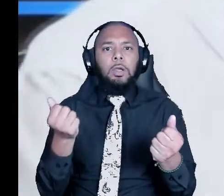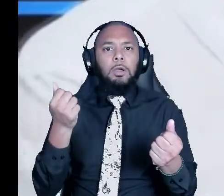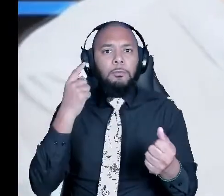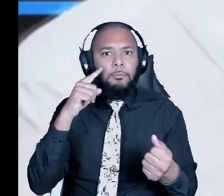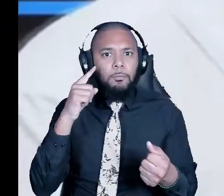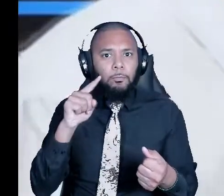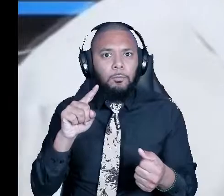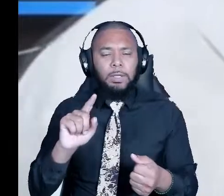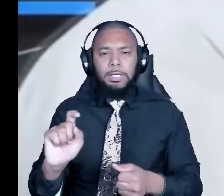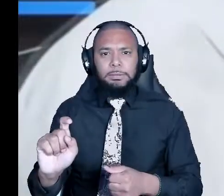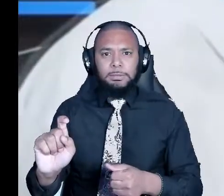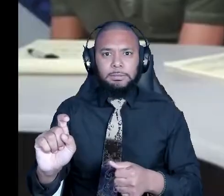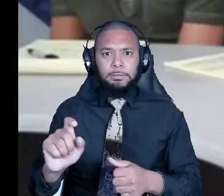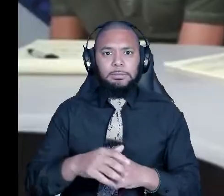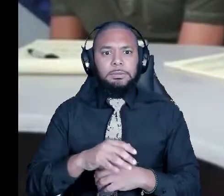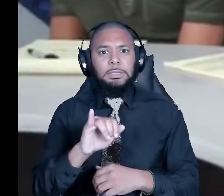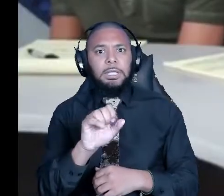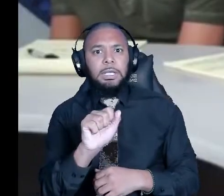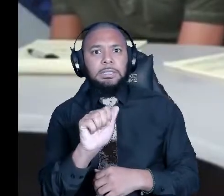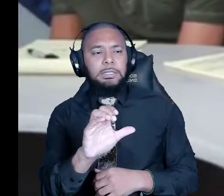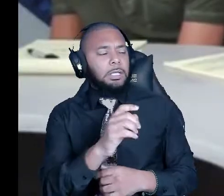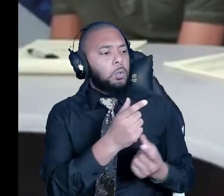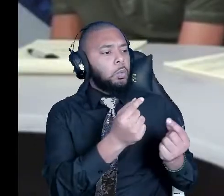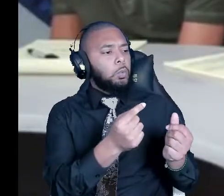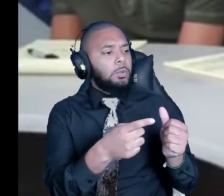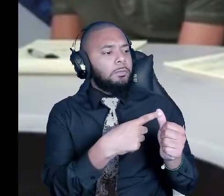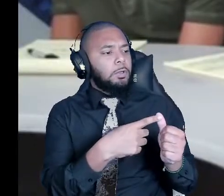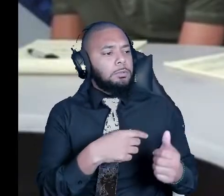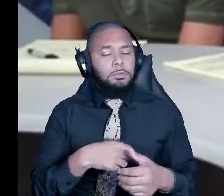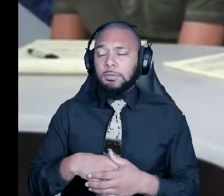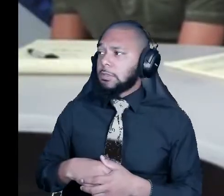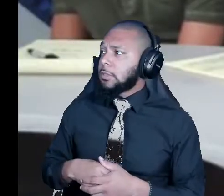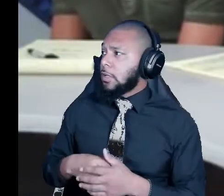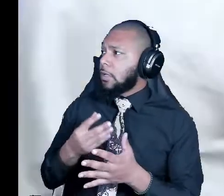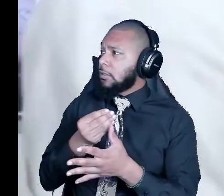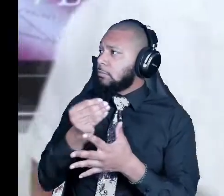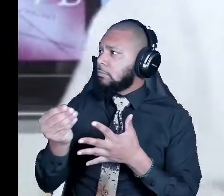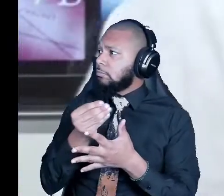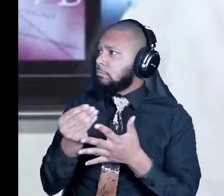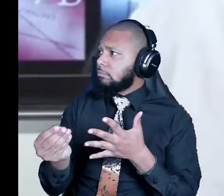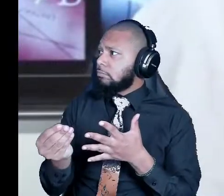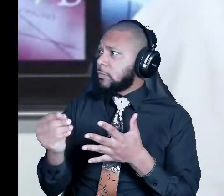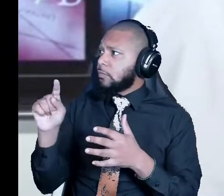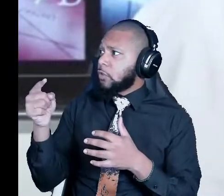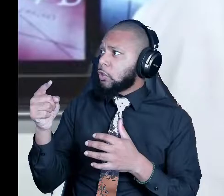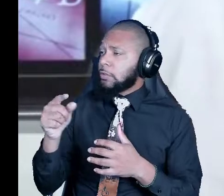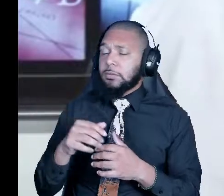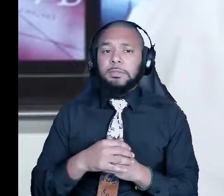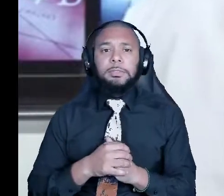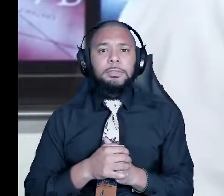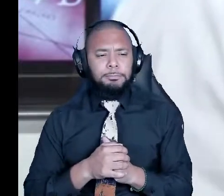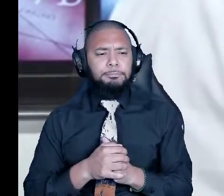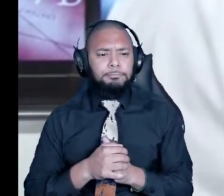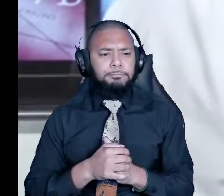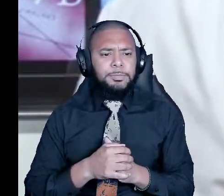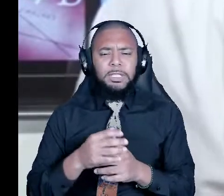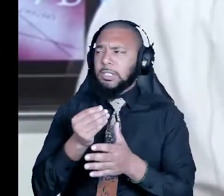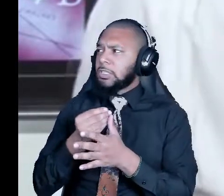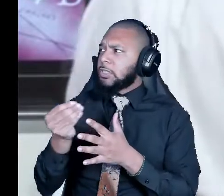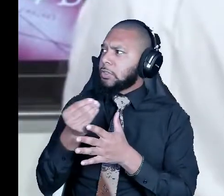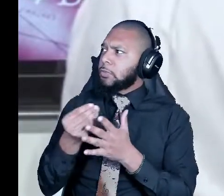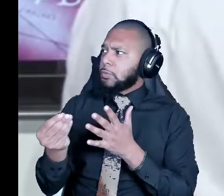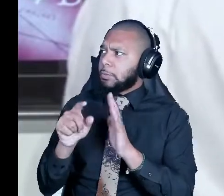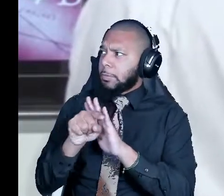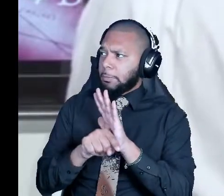okay? So, Isaac, first step? So we'd start by using the distributive property. Good. So what would you get if you distribute this